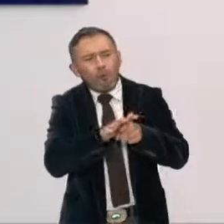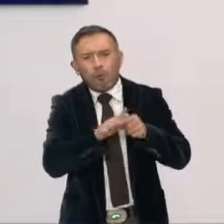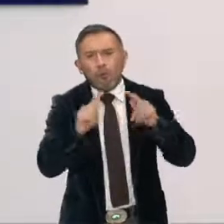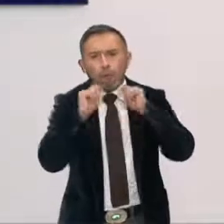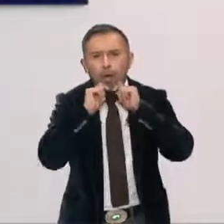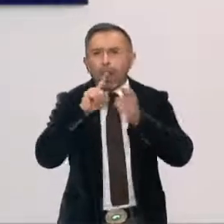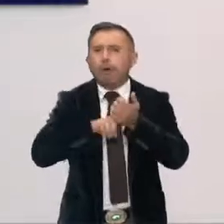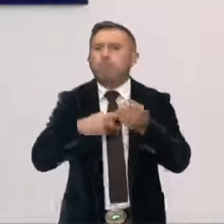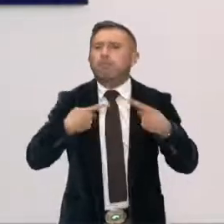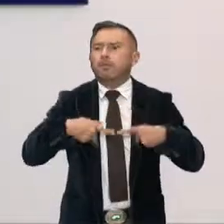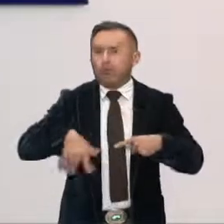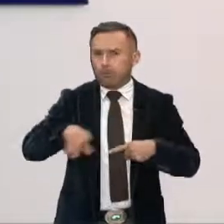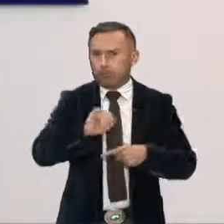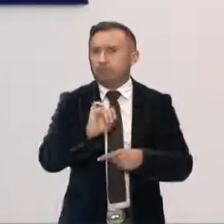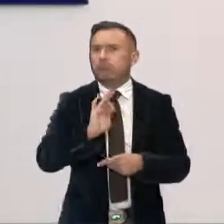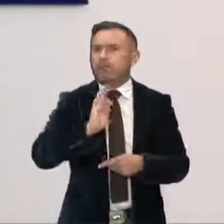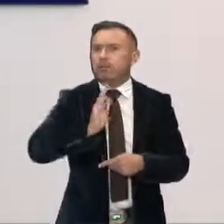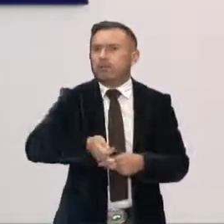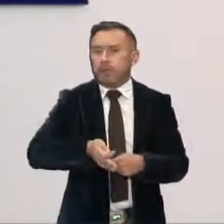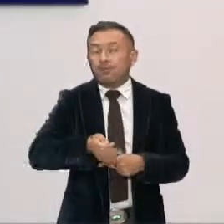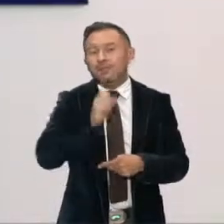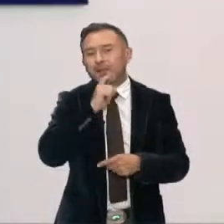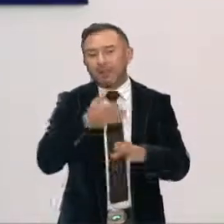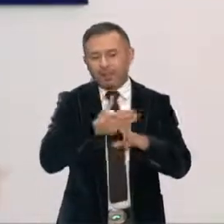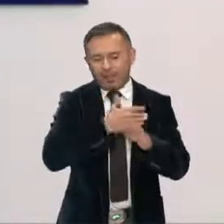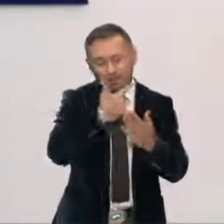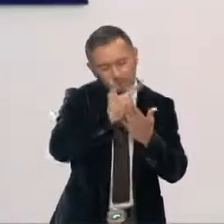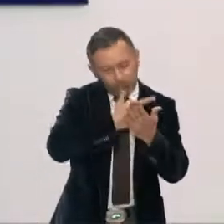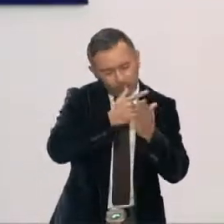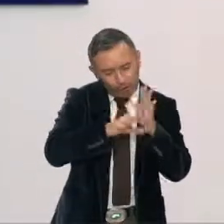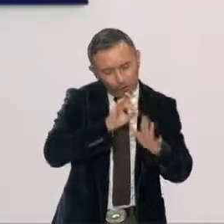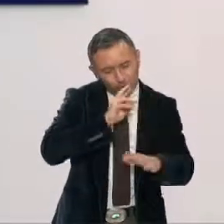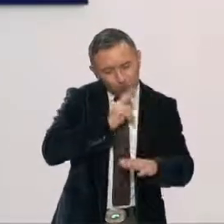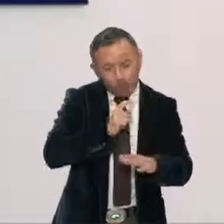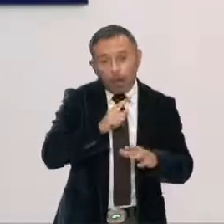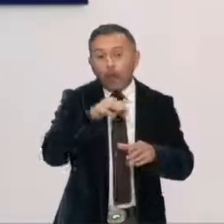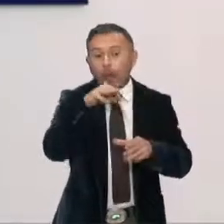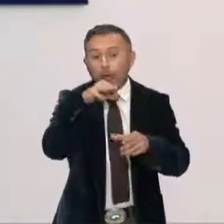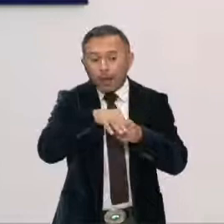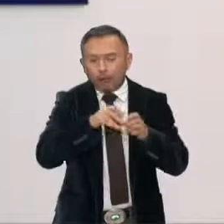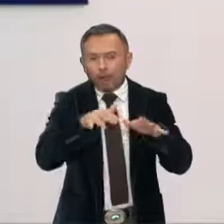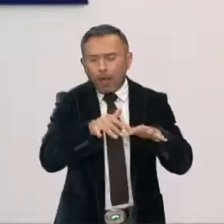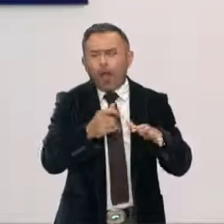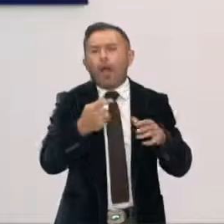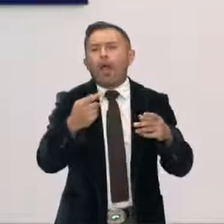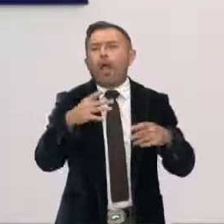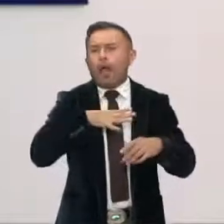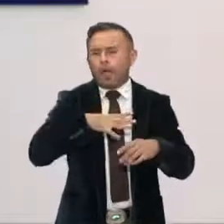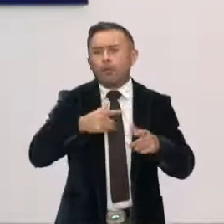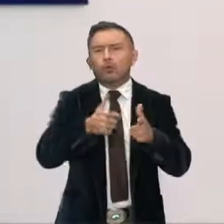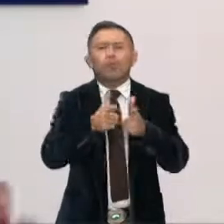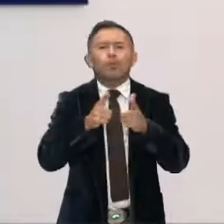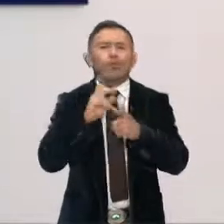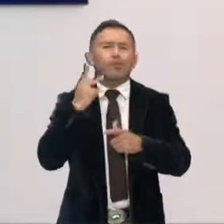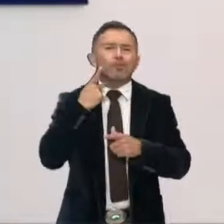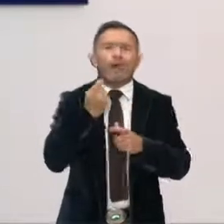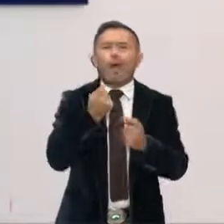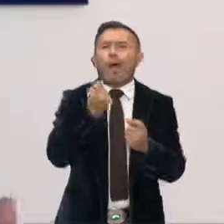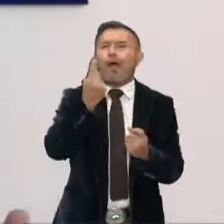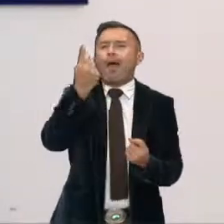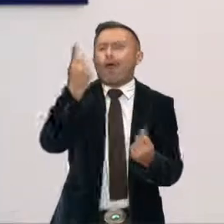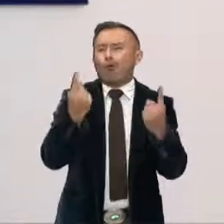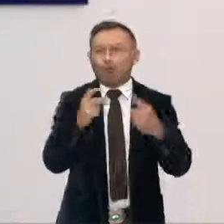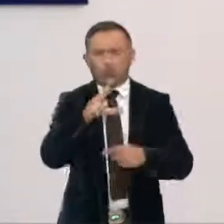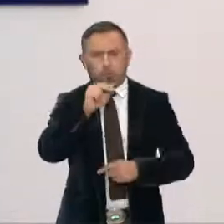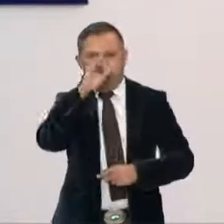from citizens in spite of the pandemic, but also the acceptance of results. After the elections, there were some